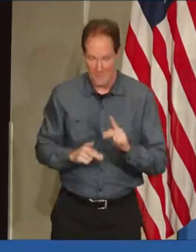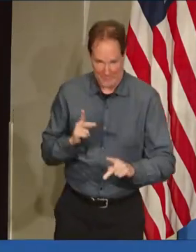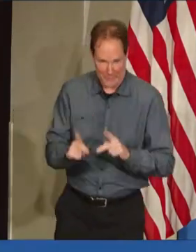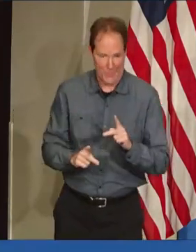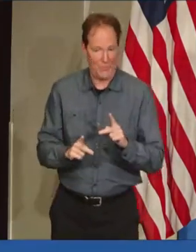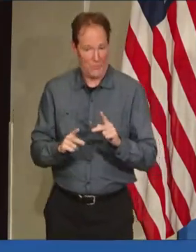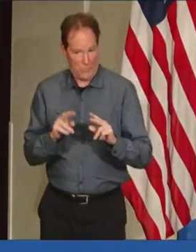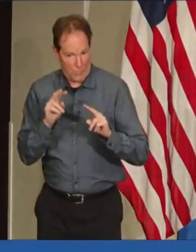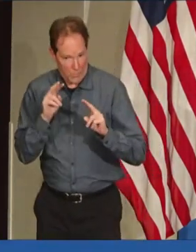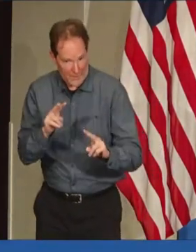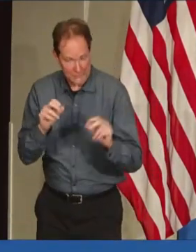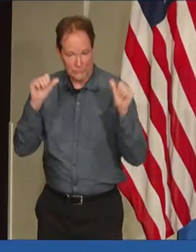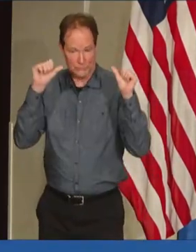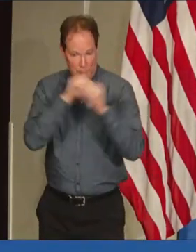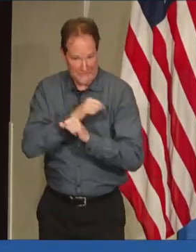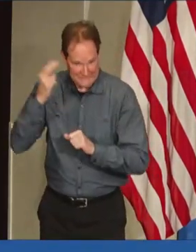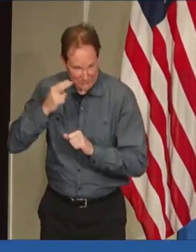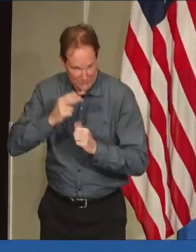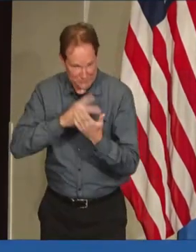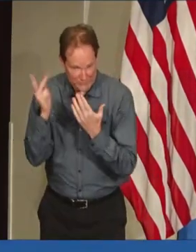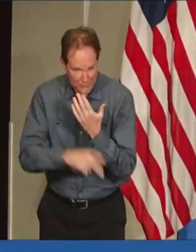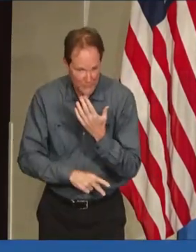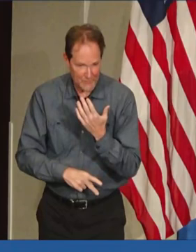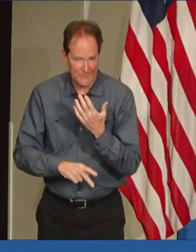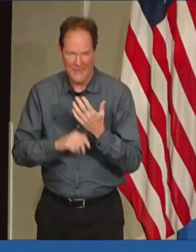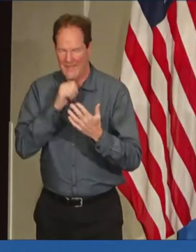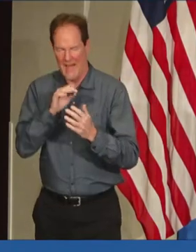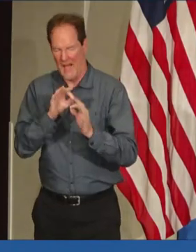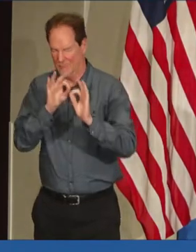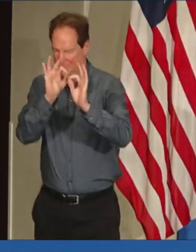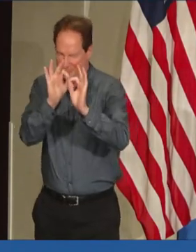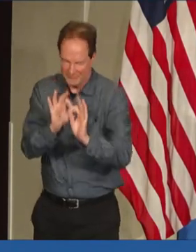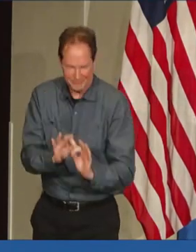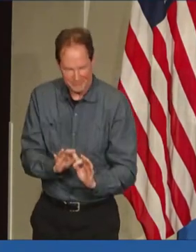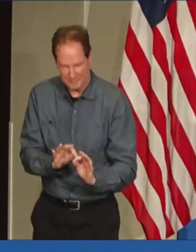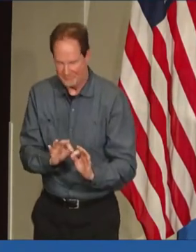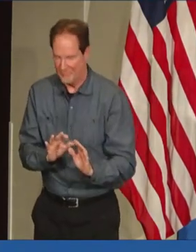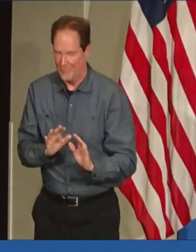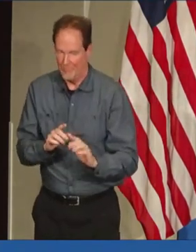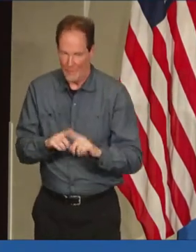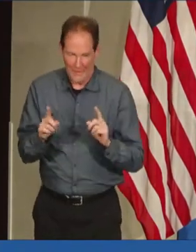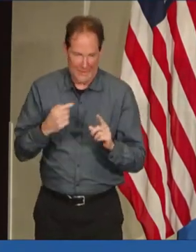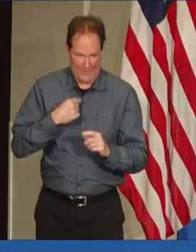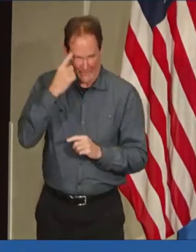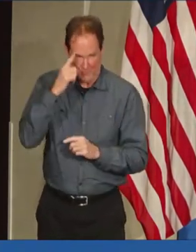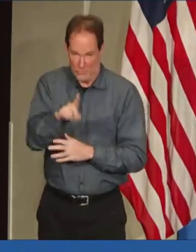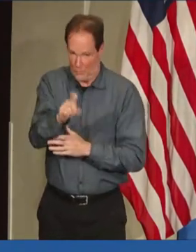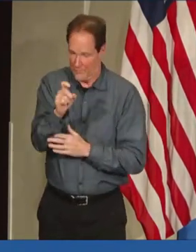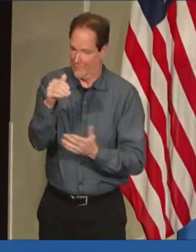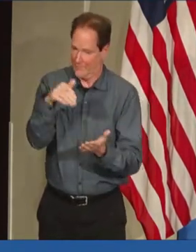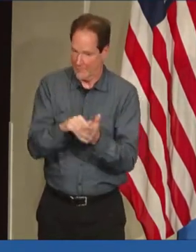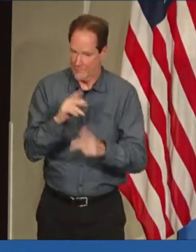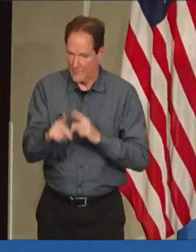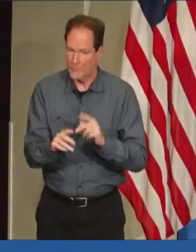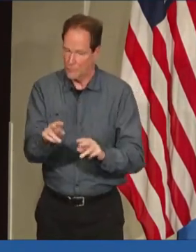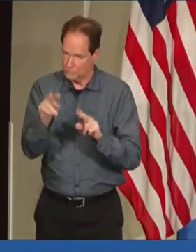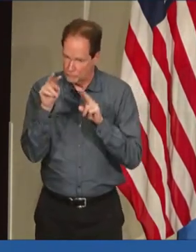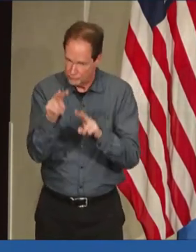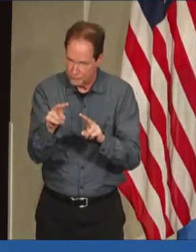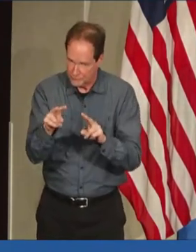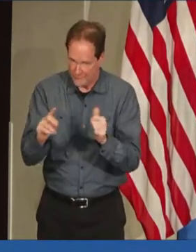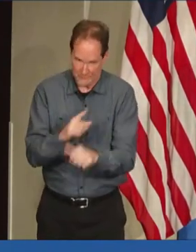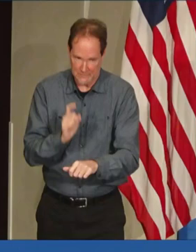those who watch it, I'm sure it's not all accurate, but it was really, I think 100,000 people saw it, the first